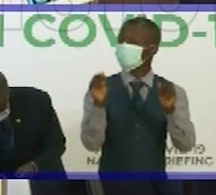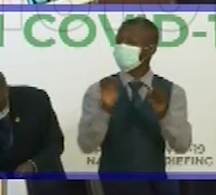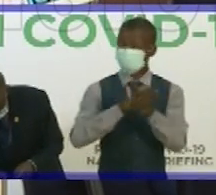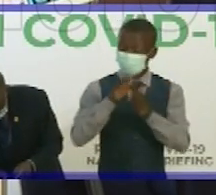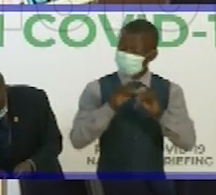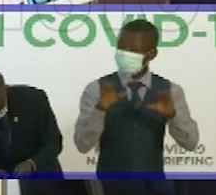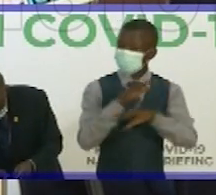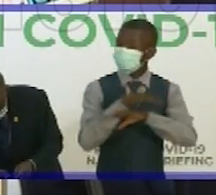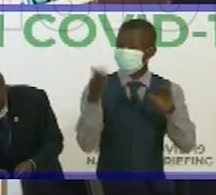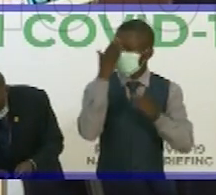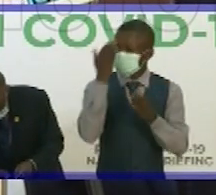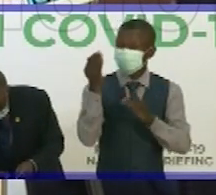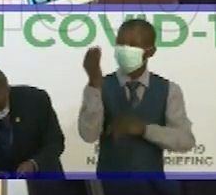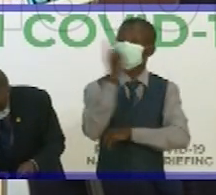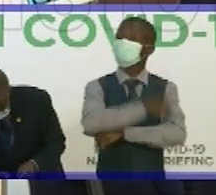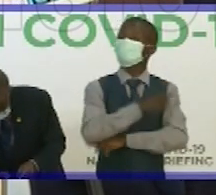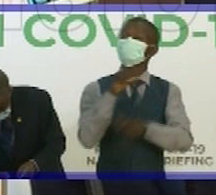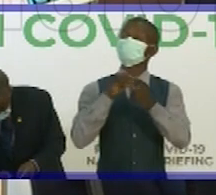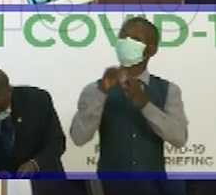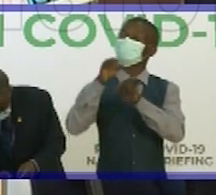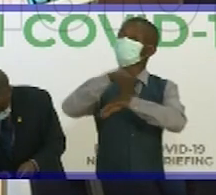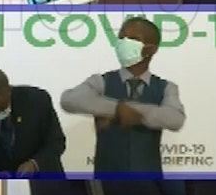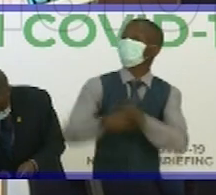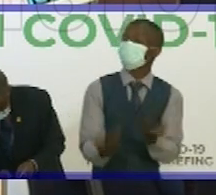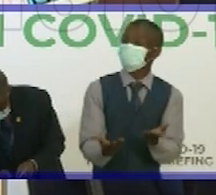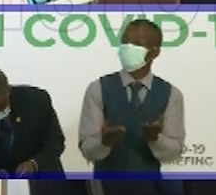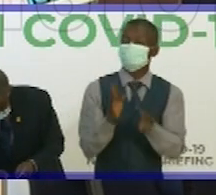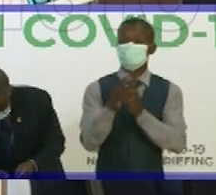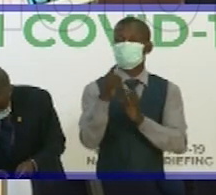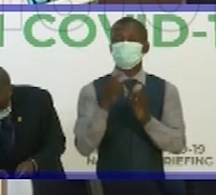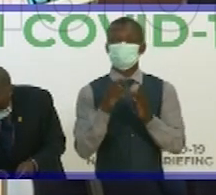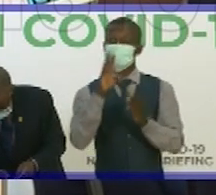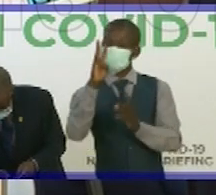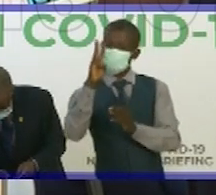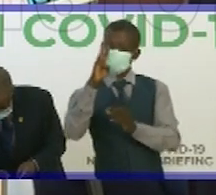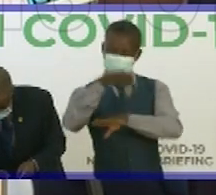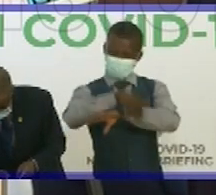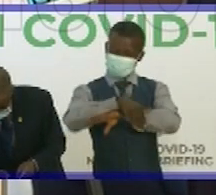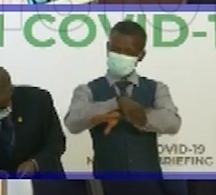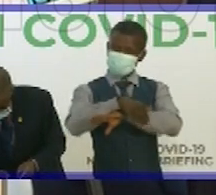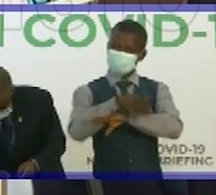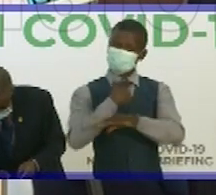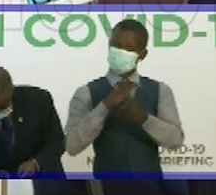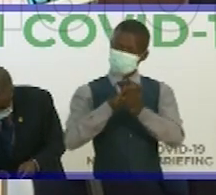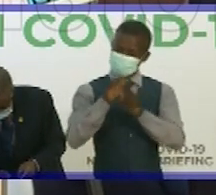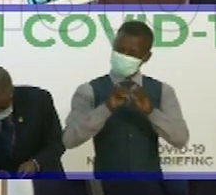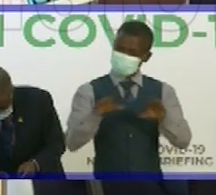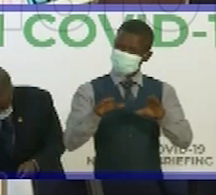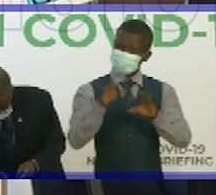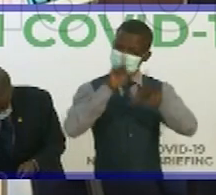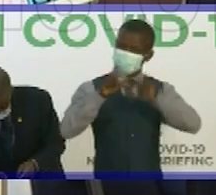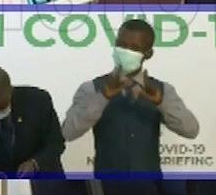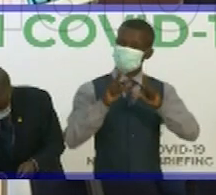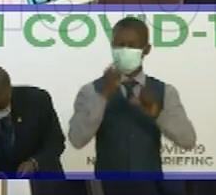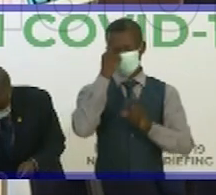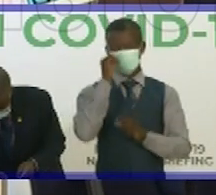night. So if you get symptoms at 6 p.m., you say, okay, tomorrow you will go, it may be too late. It